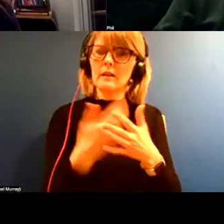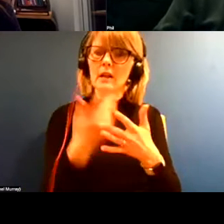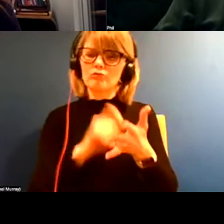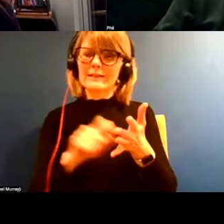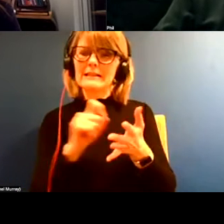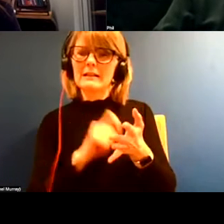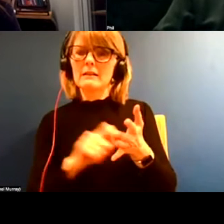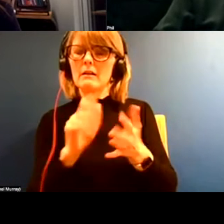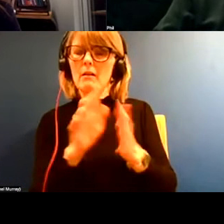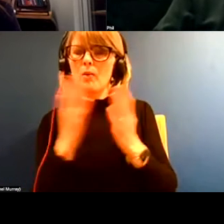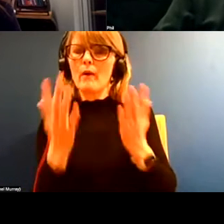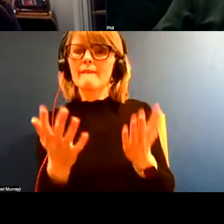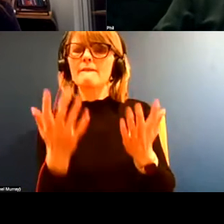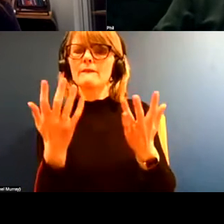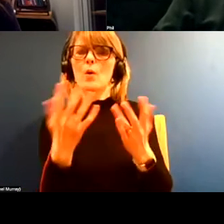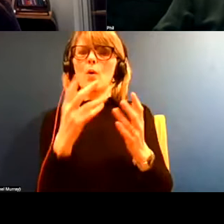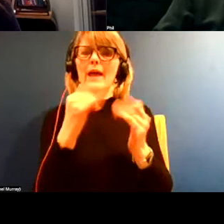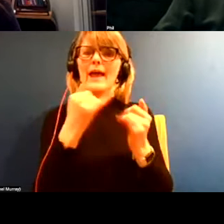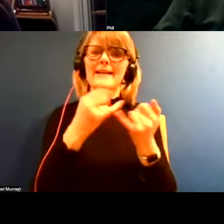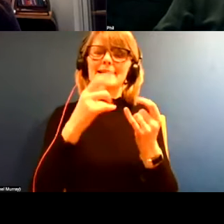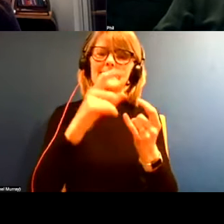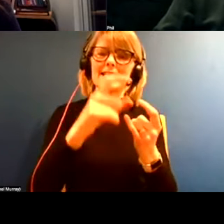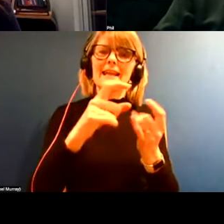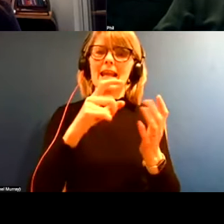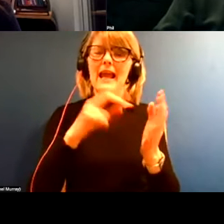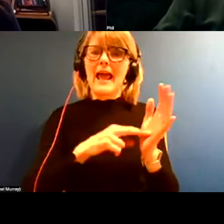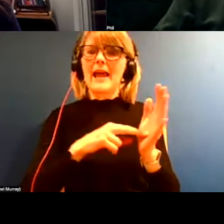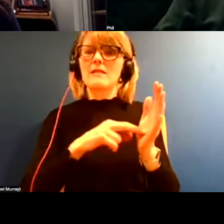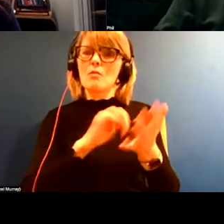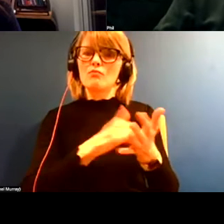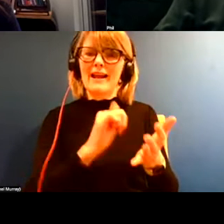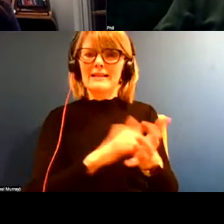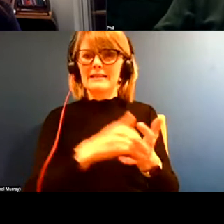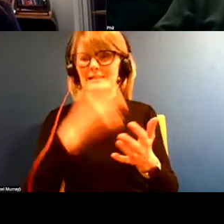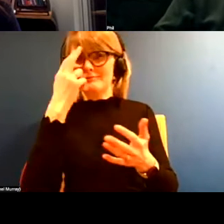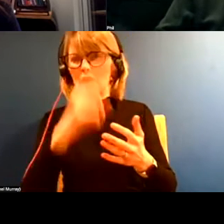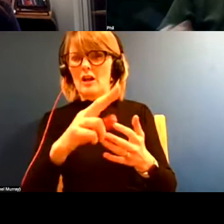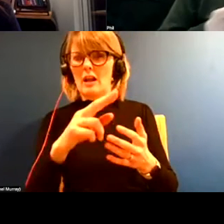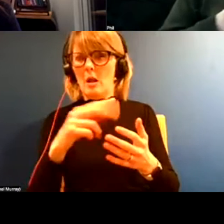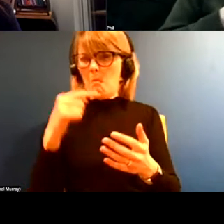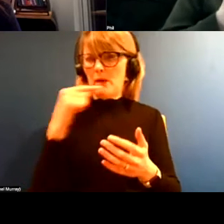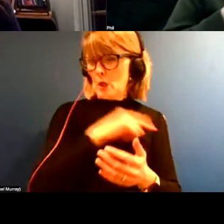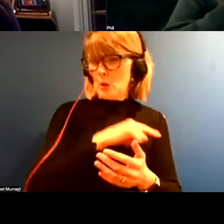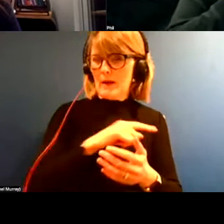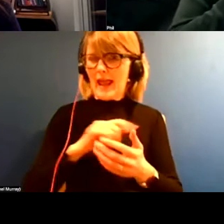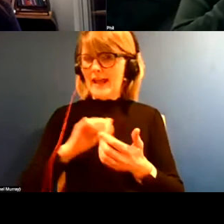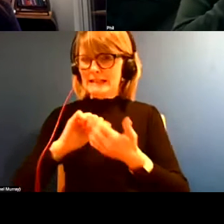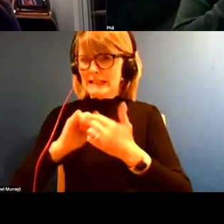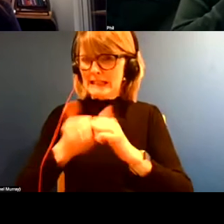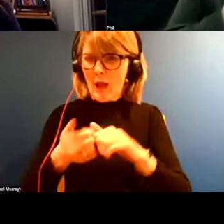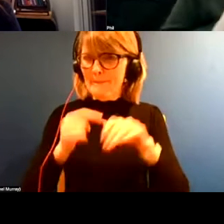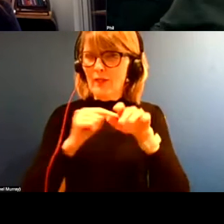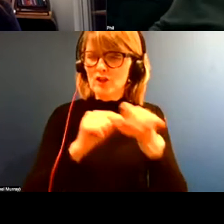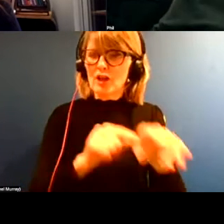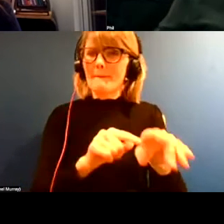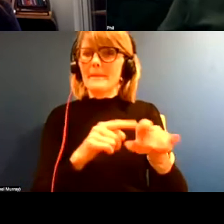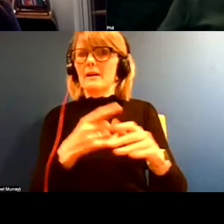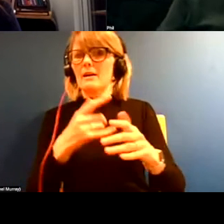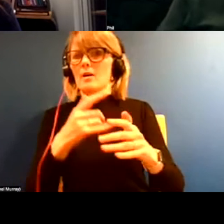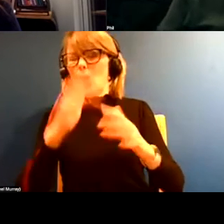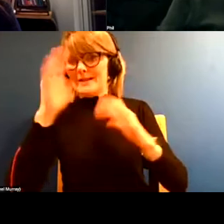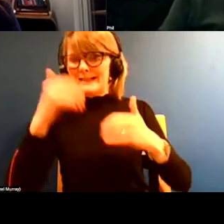SCM Press entitled Peculiar Discipleship, an Autistic Liberation Theology,